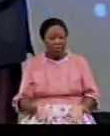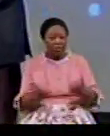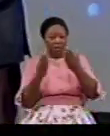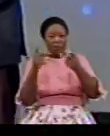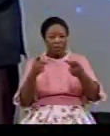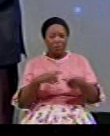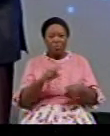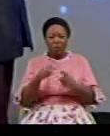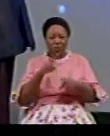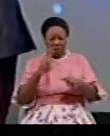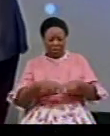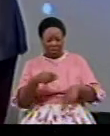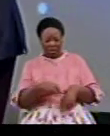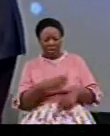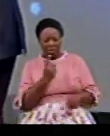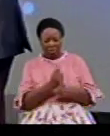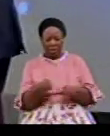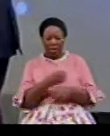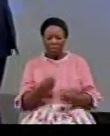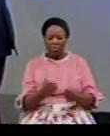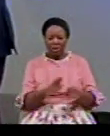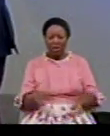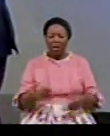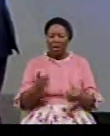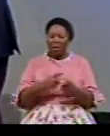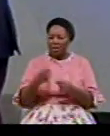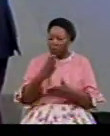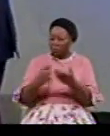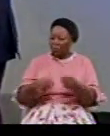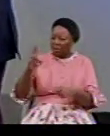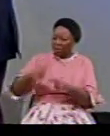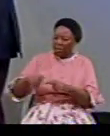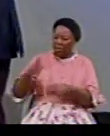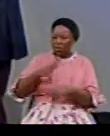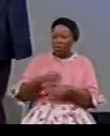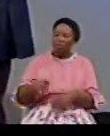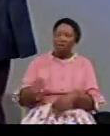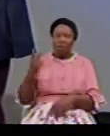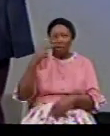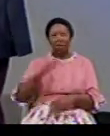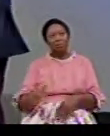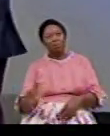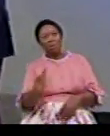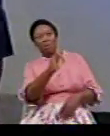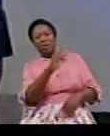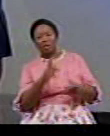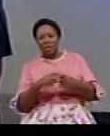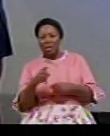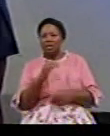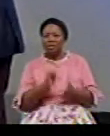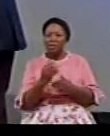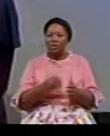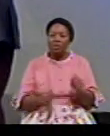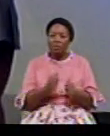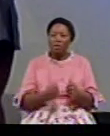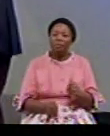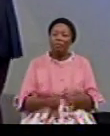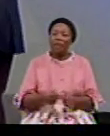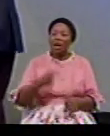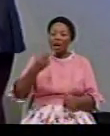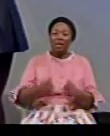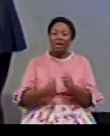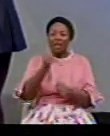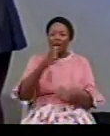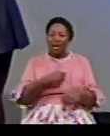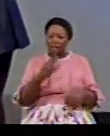Spirit. Let the Holy Spirit abide with me, so that my life will be straightened